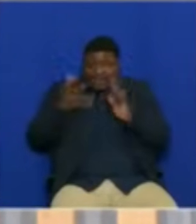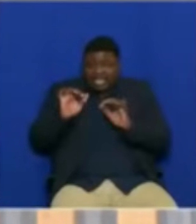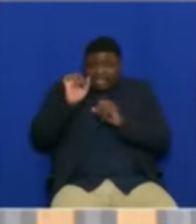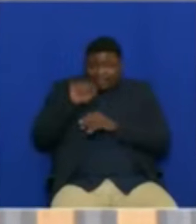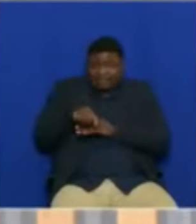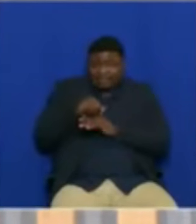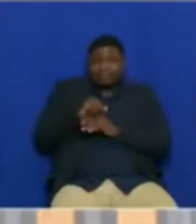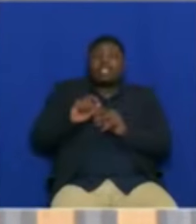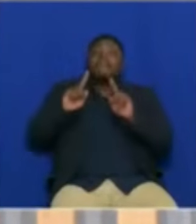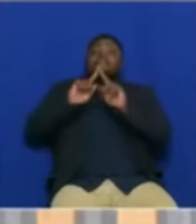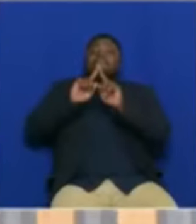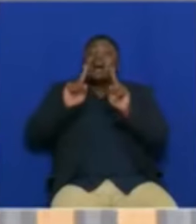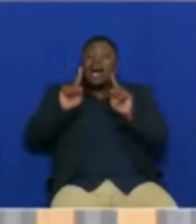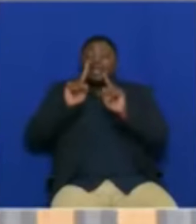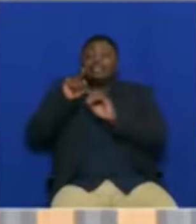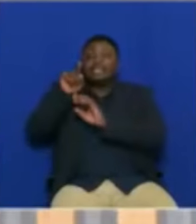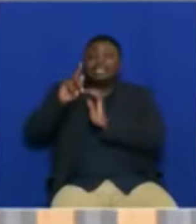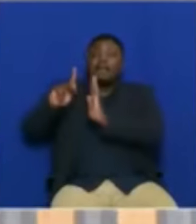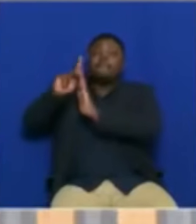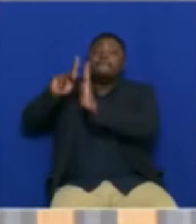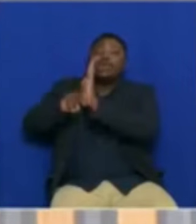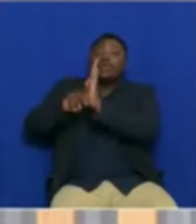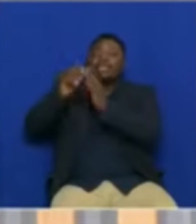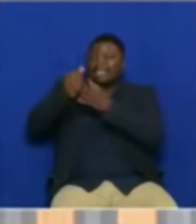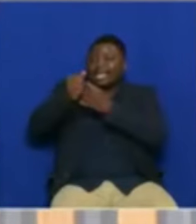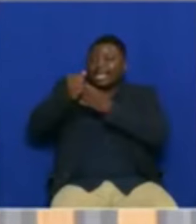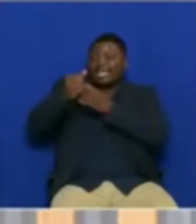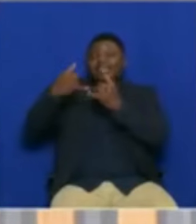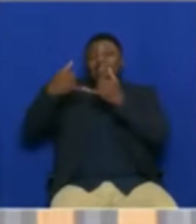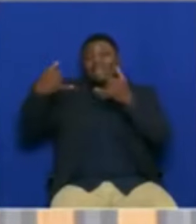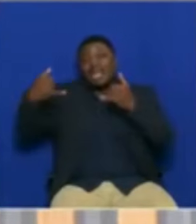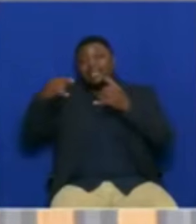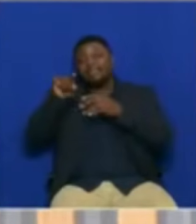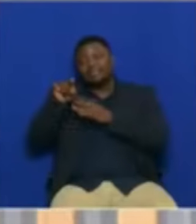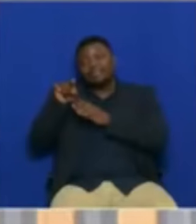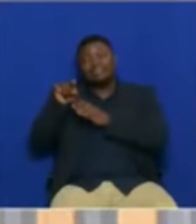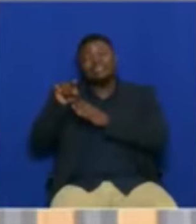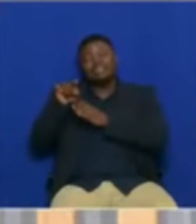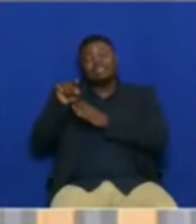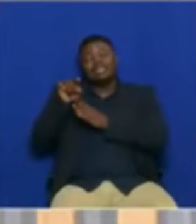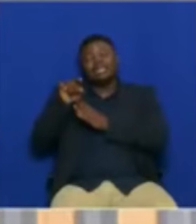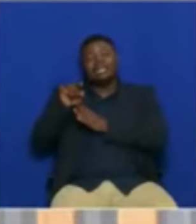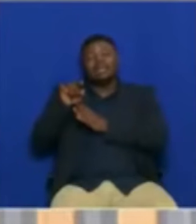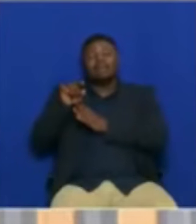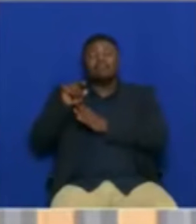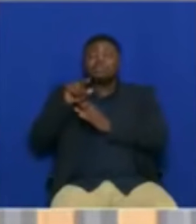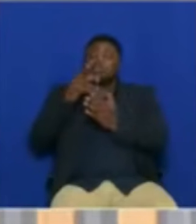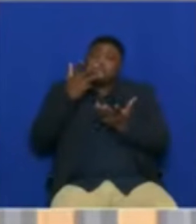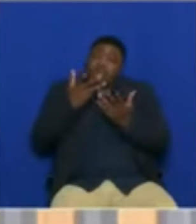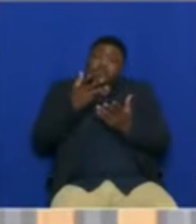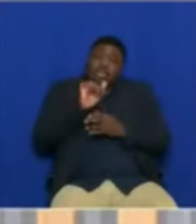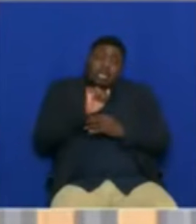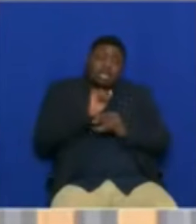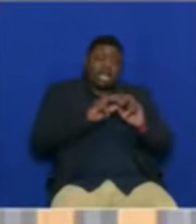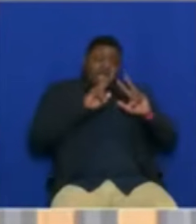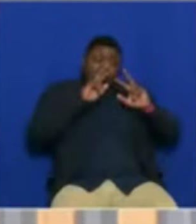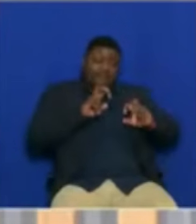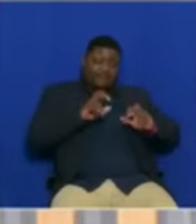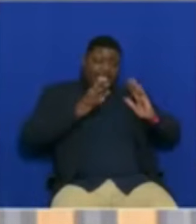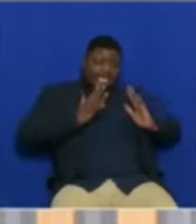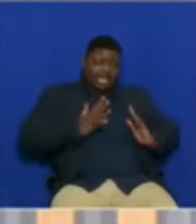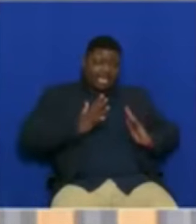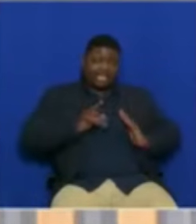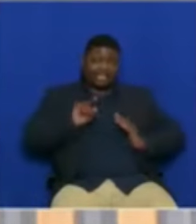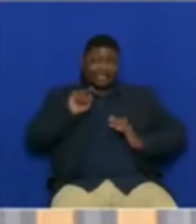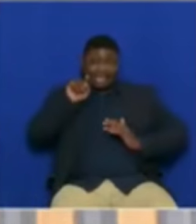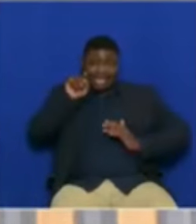guideline in IDEC that informs that guides you as the investigating officer how to go